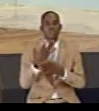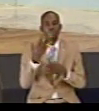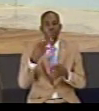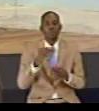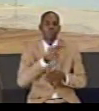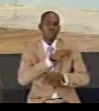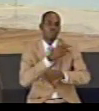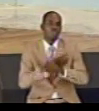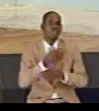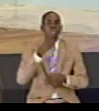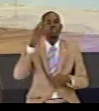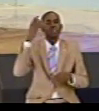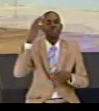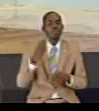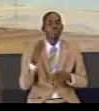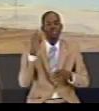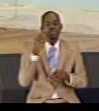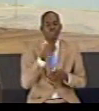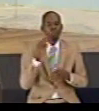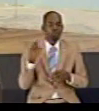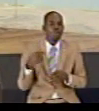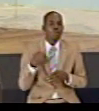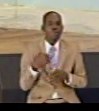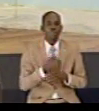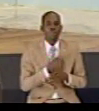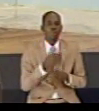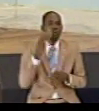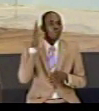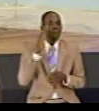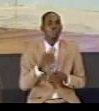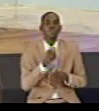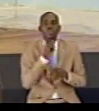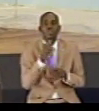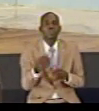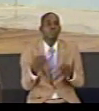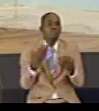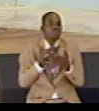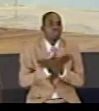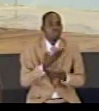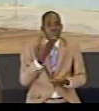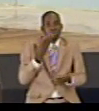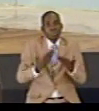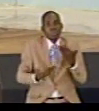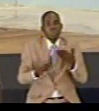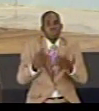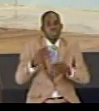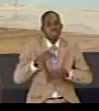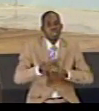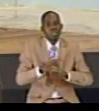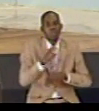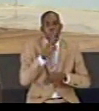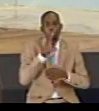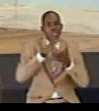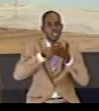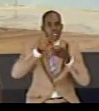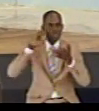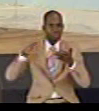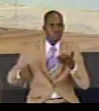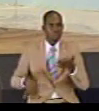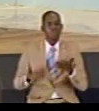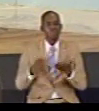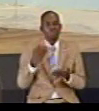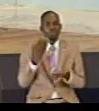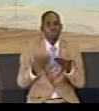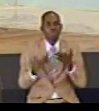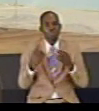God. Therefore will we not fear, though the earth be removed, and though the